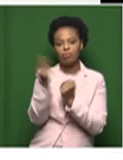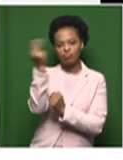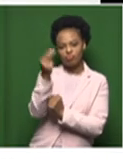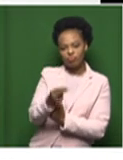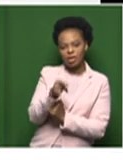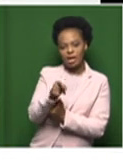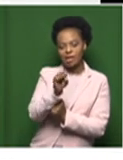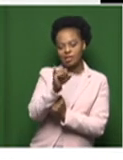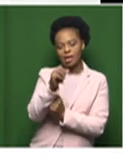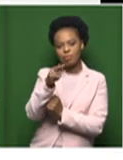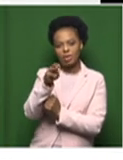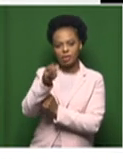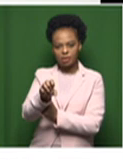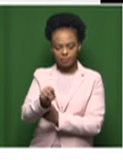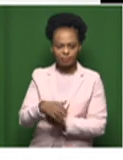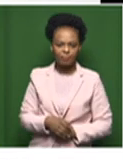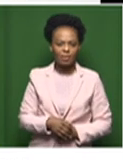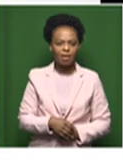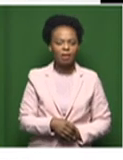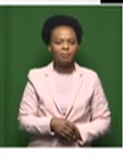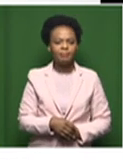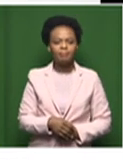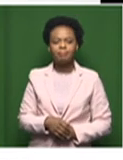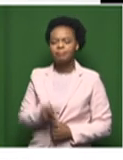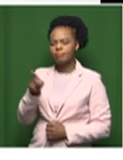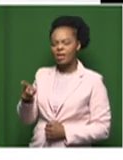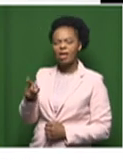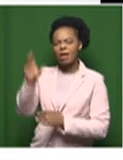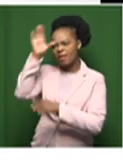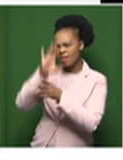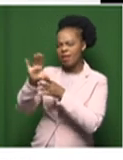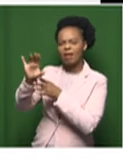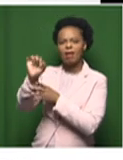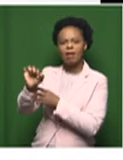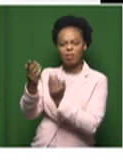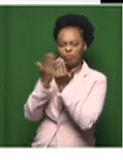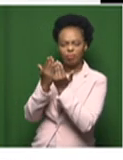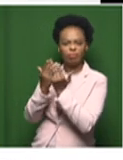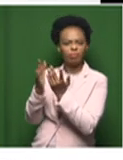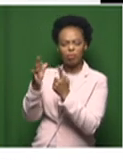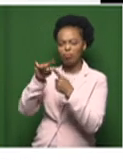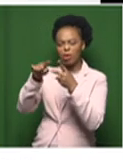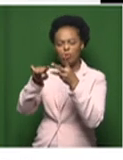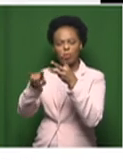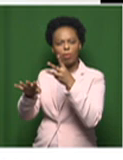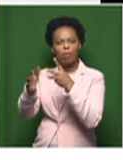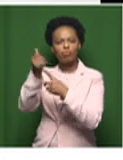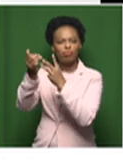us through your career so far and what you would point out as some of the highlights in your career.